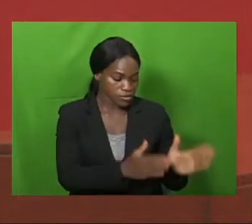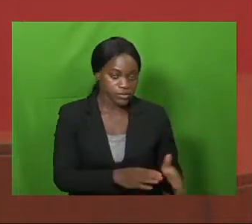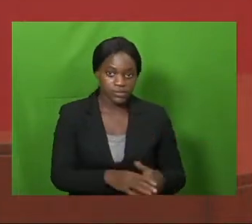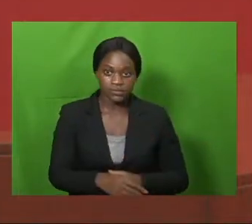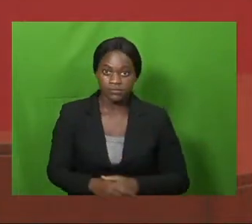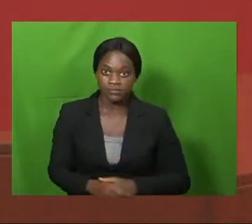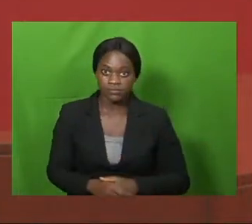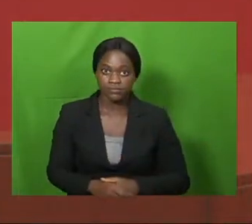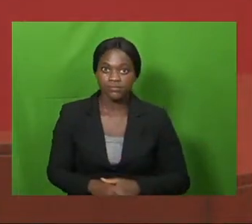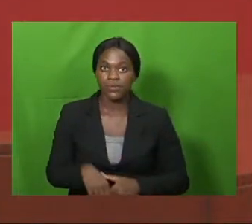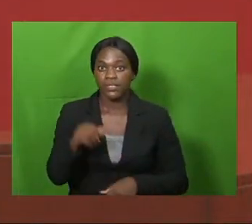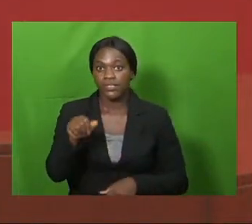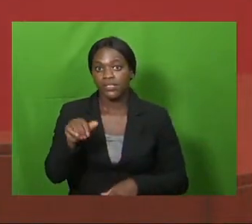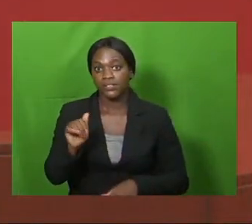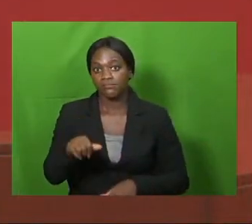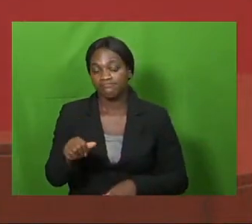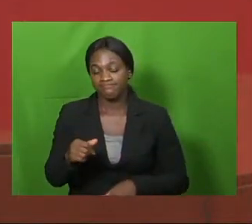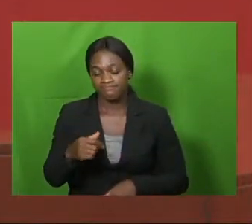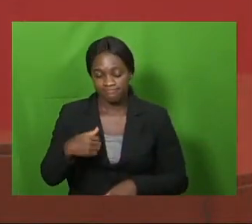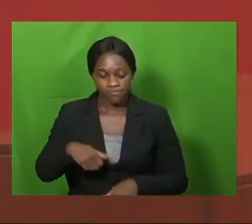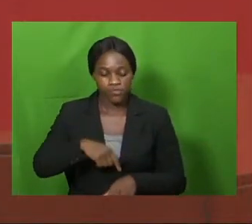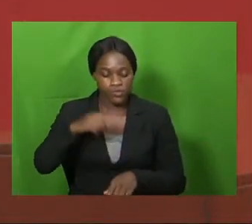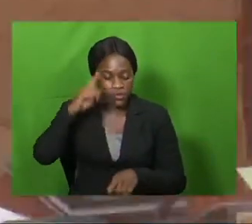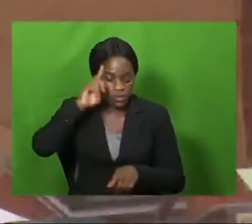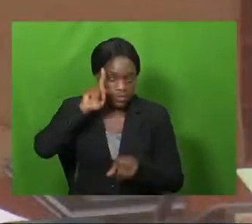what we agreed. Very well.